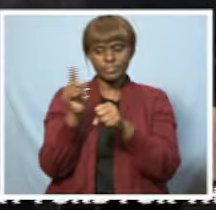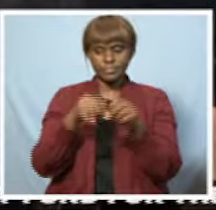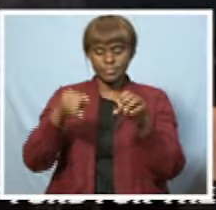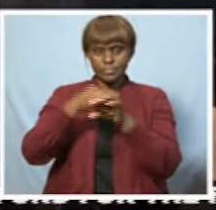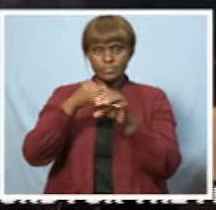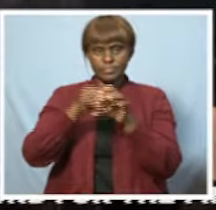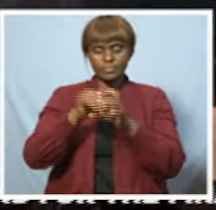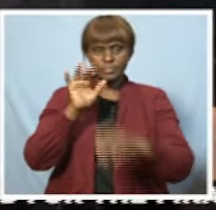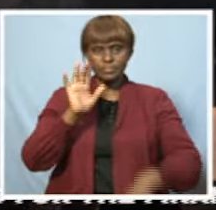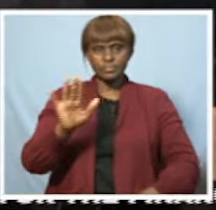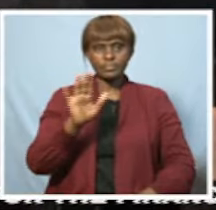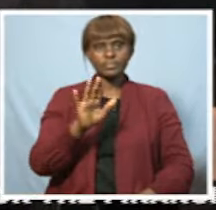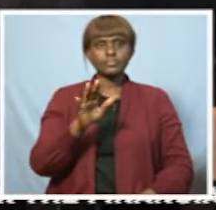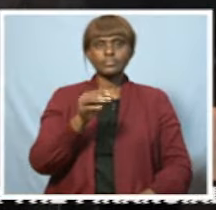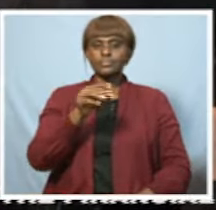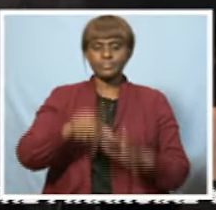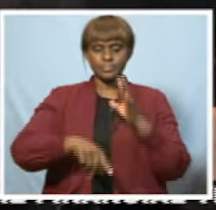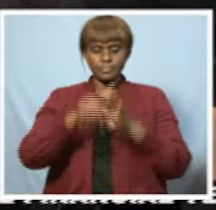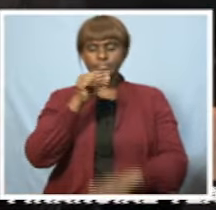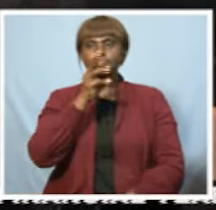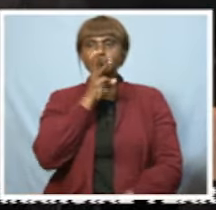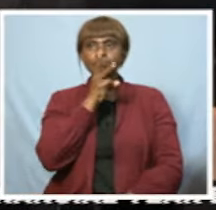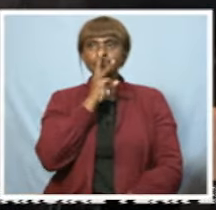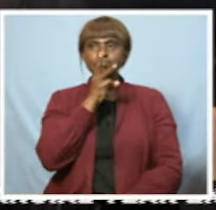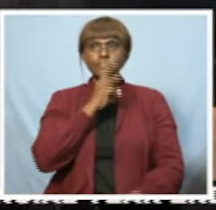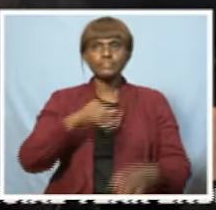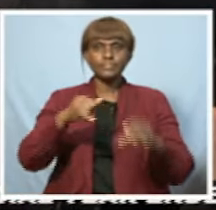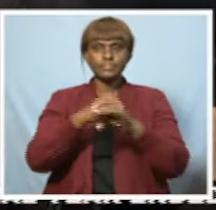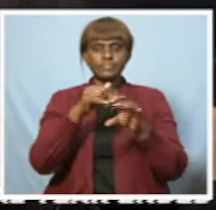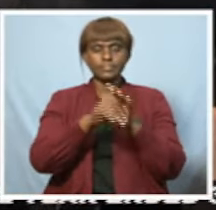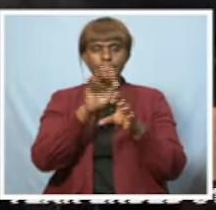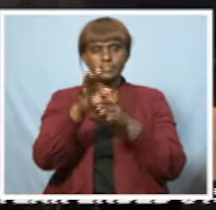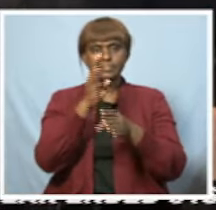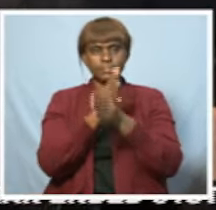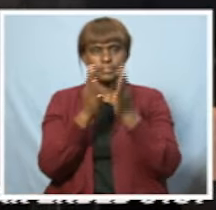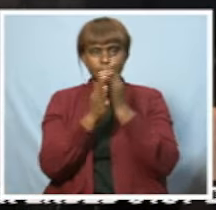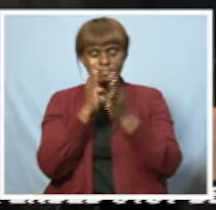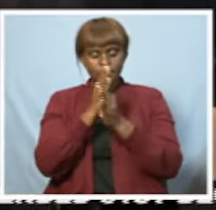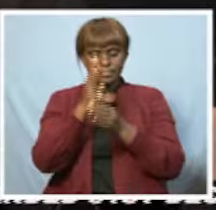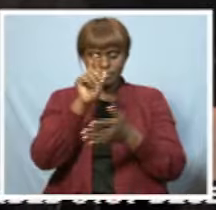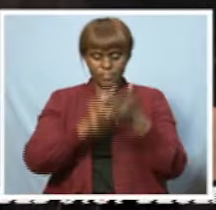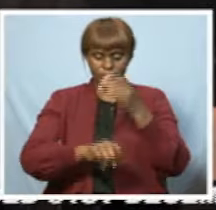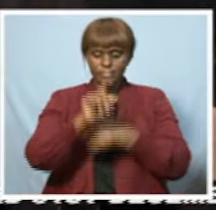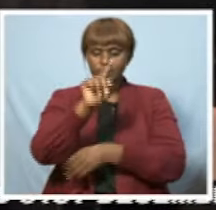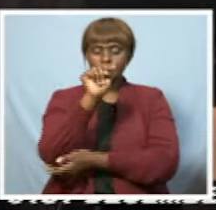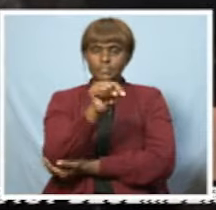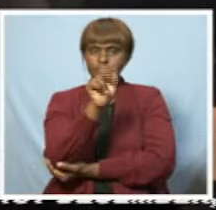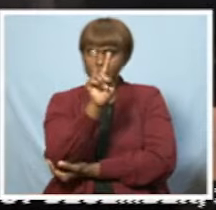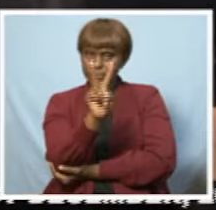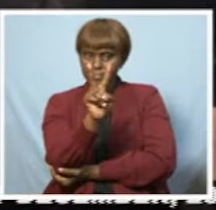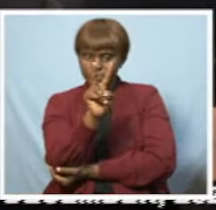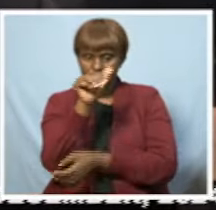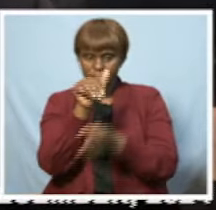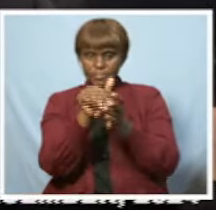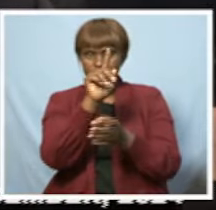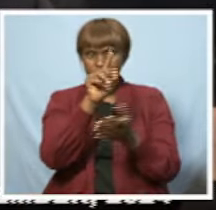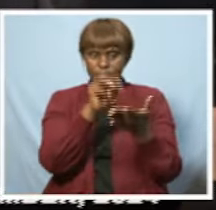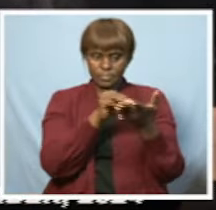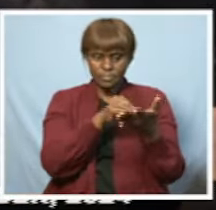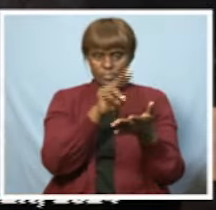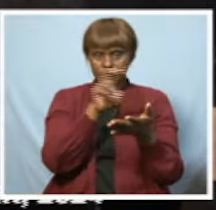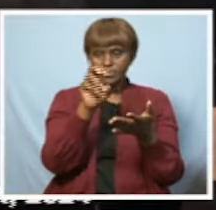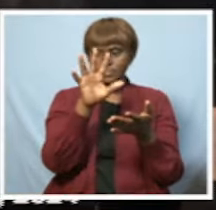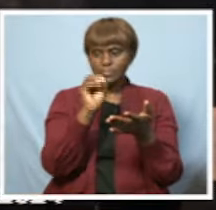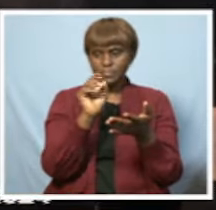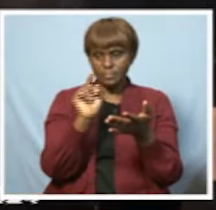involving finding the water source, it was included in the contract price. It was 1.2, and within the 1,250,000.